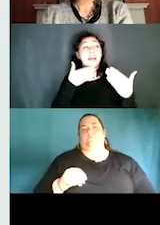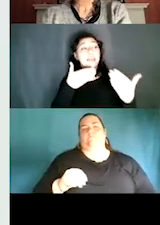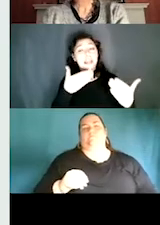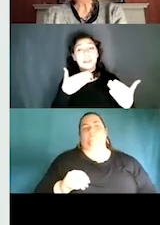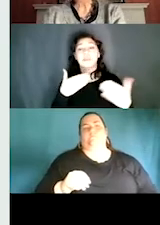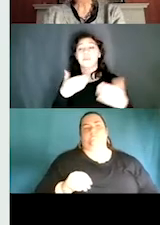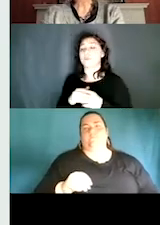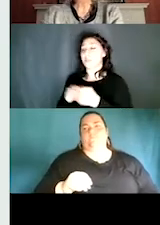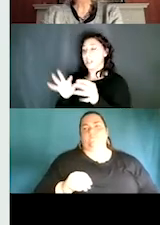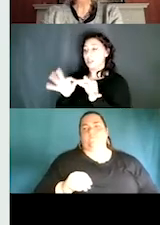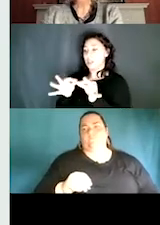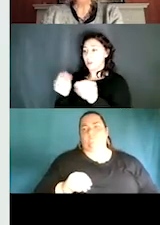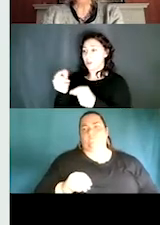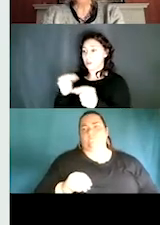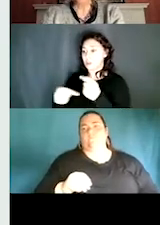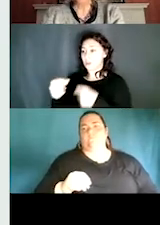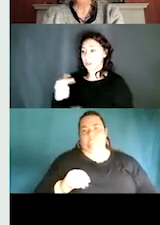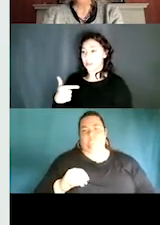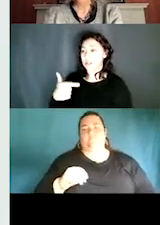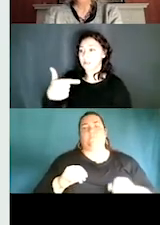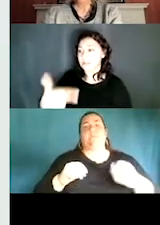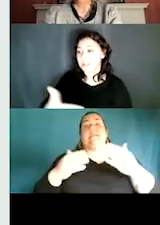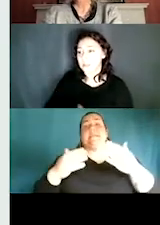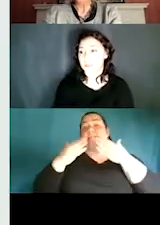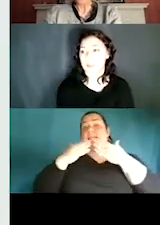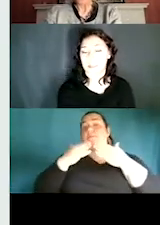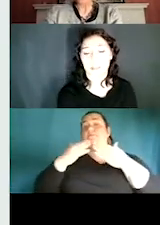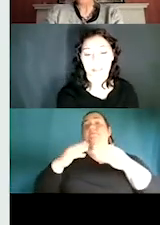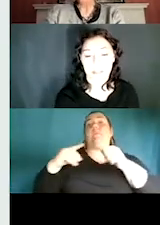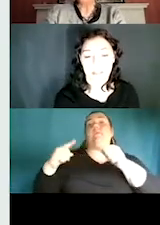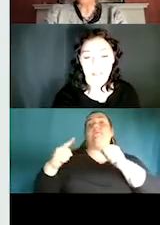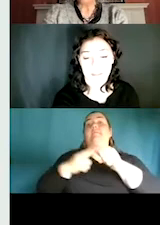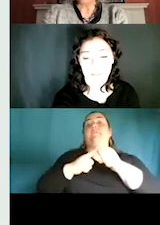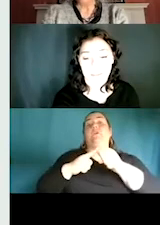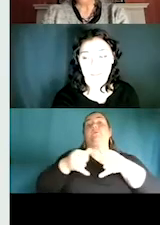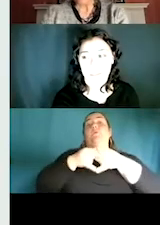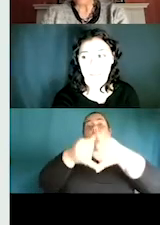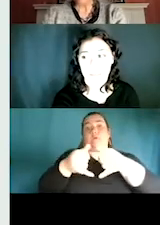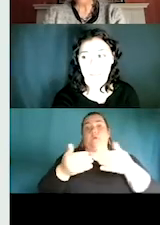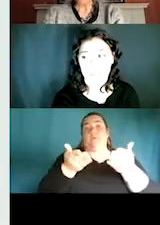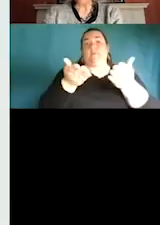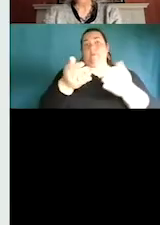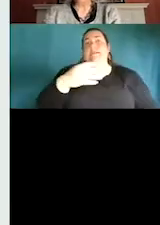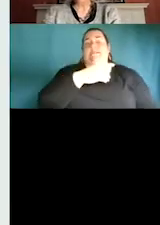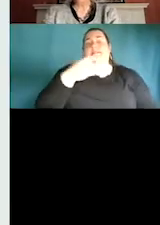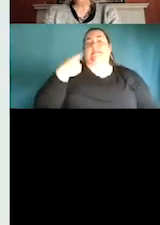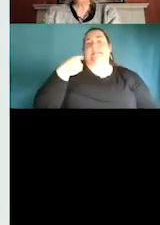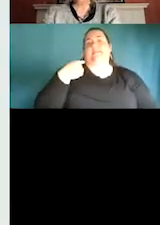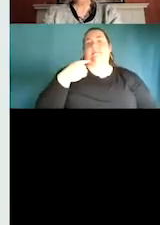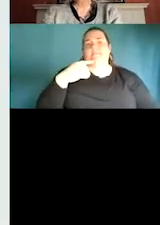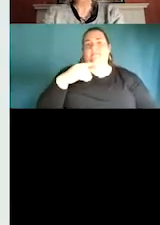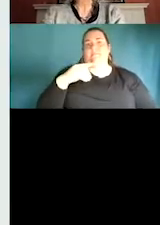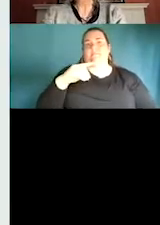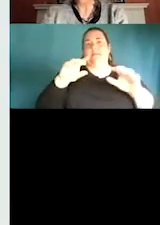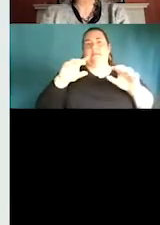So first, the Dean's Awards for Excellence in Teaching. The student nominator for Brad Gibbs began his letter with,